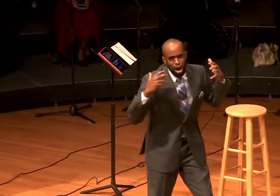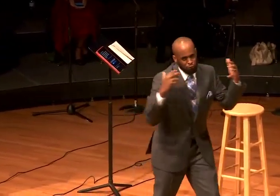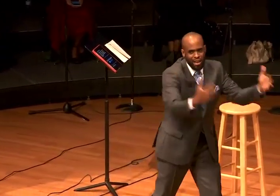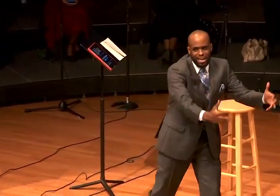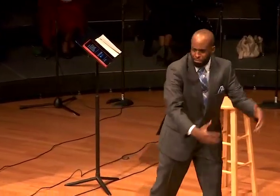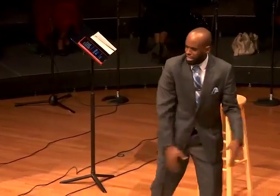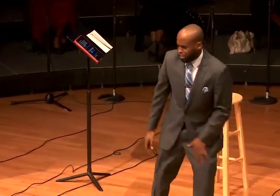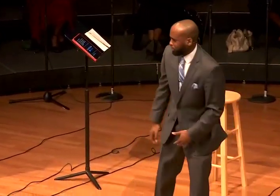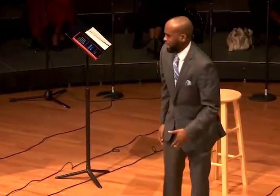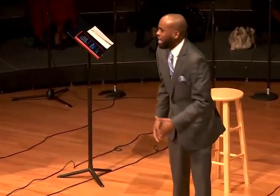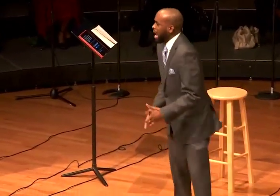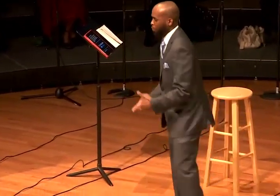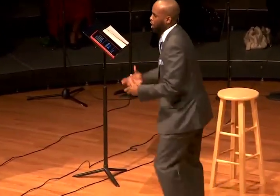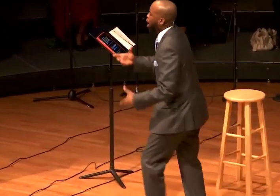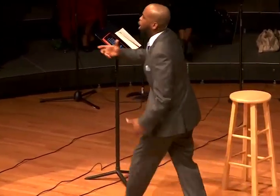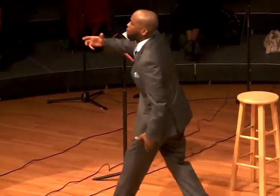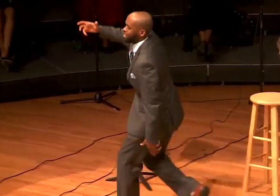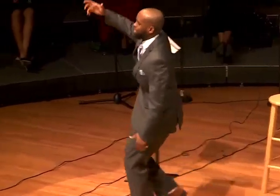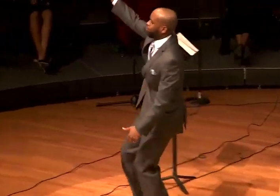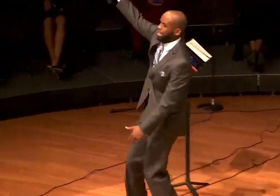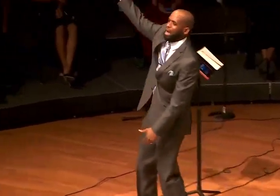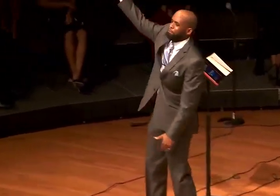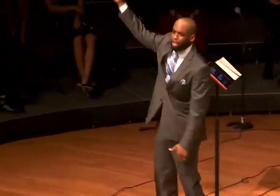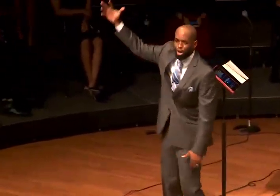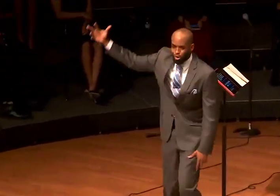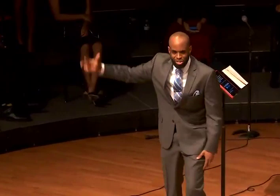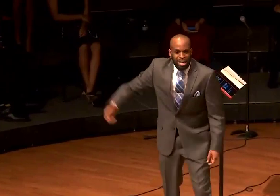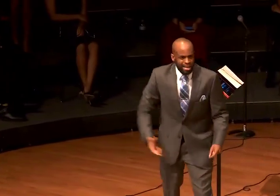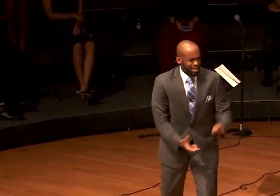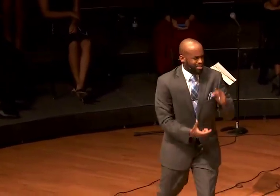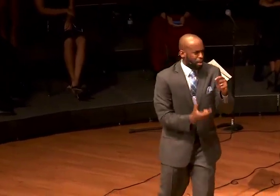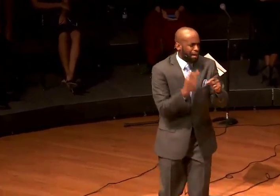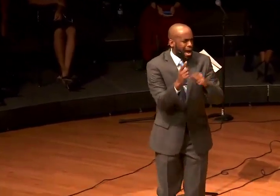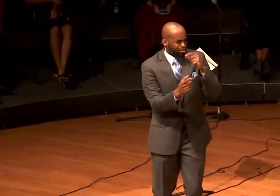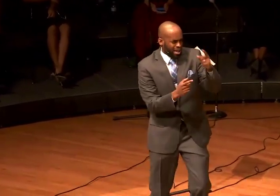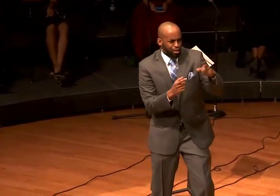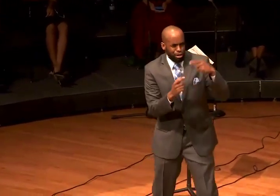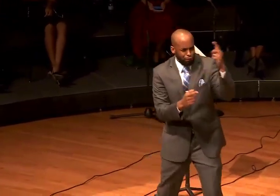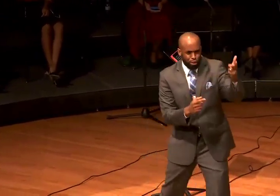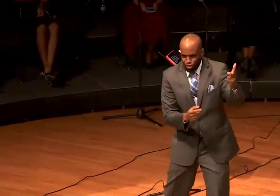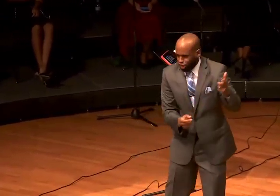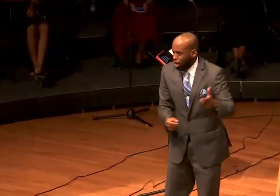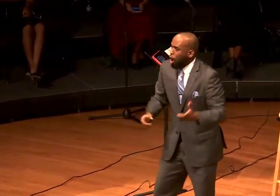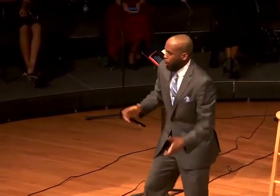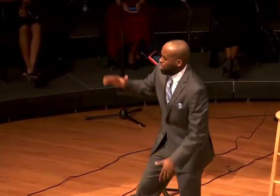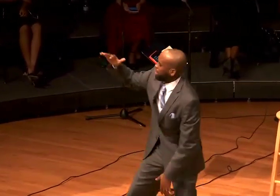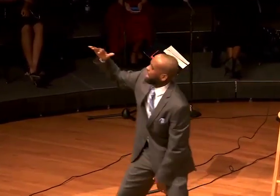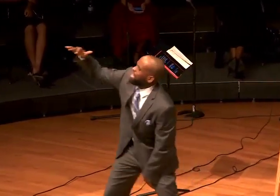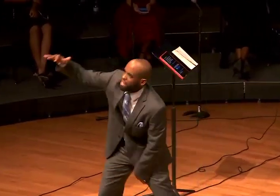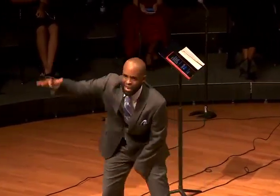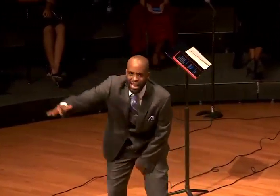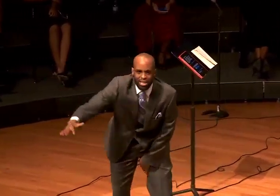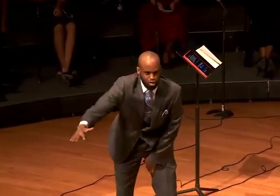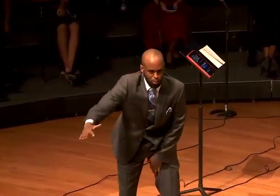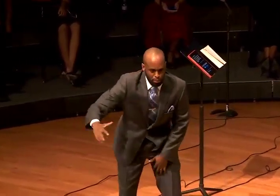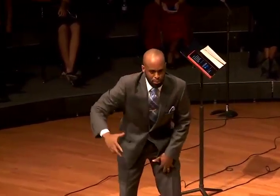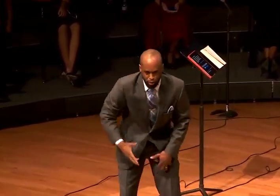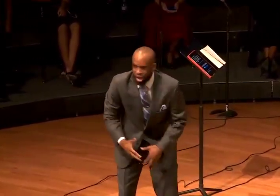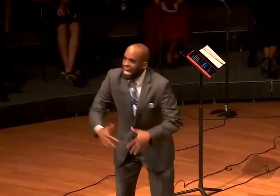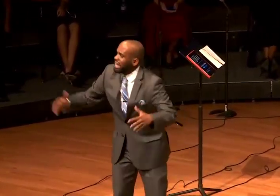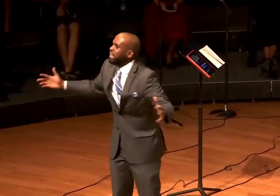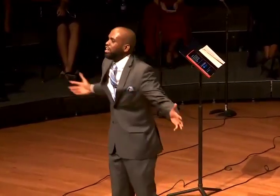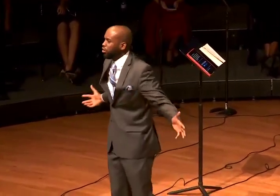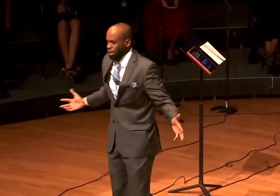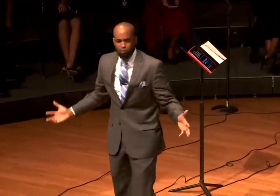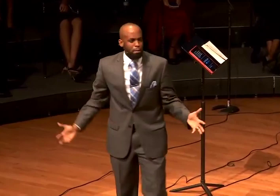to the prophetic ministry. And we're always lifting up those that can somehow tell the future or even lay their hands on